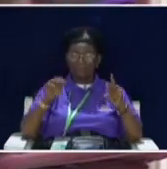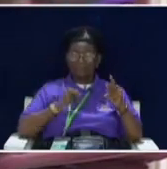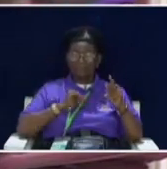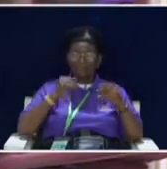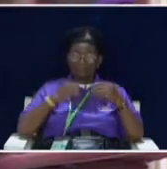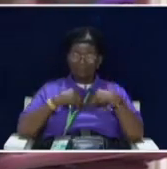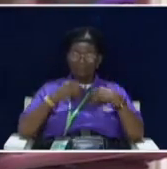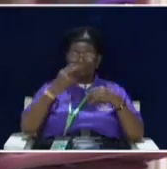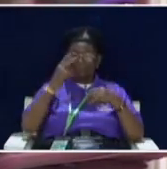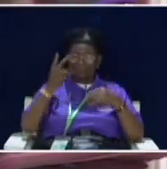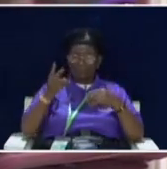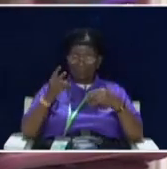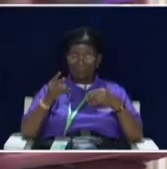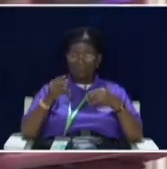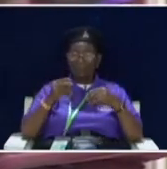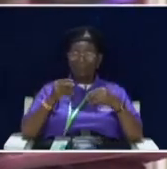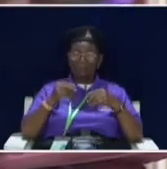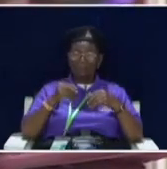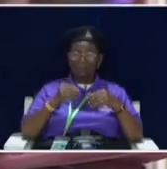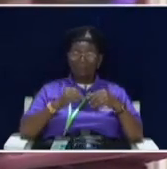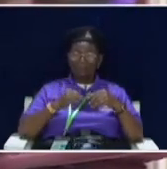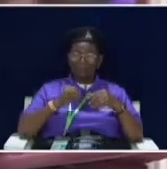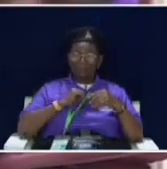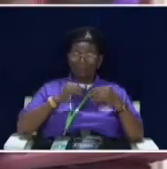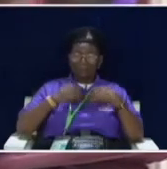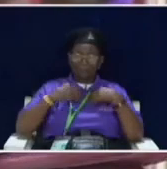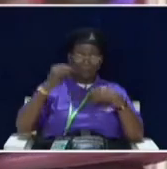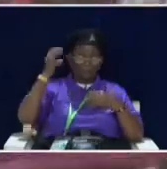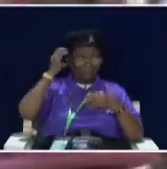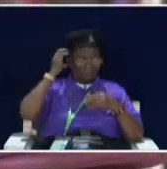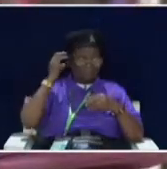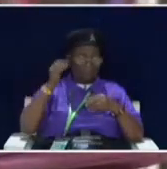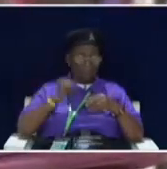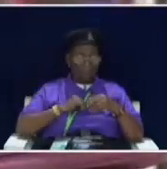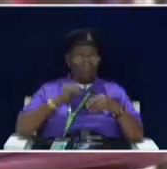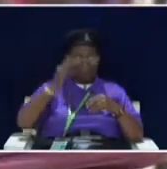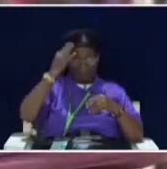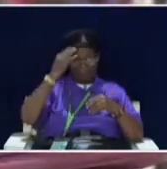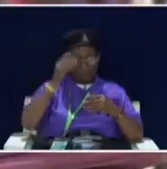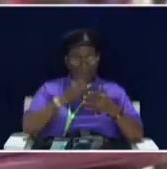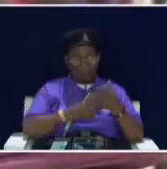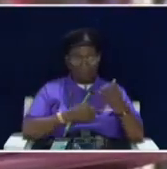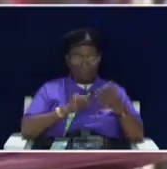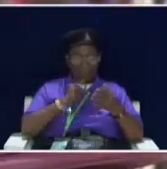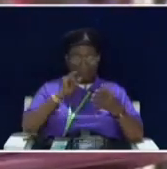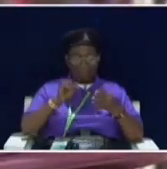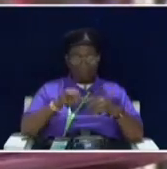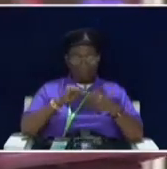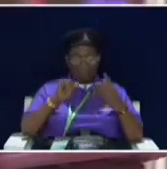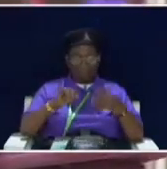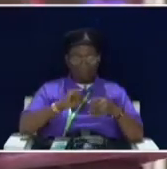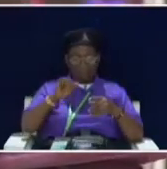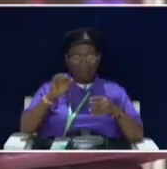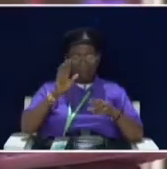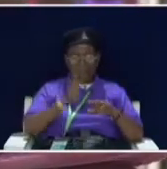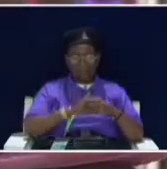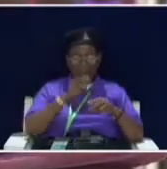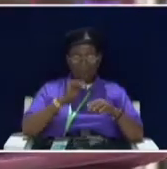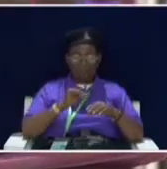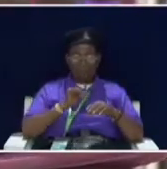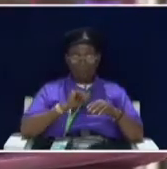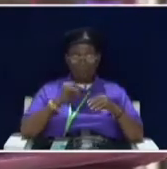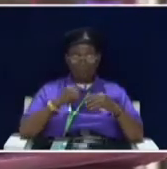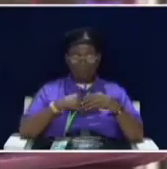I've seen, Motiri, I've heard, Motibo, I know what's going on. Mosi mountain lola wala wa. I